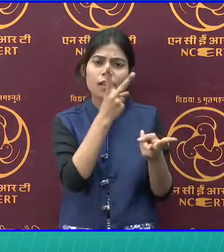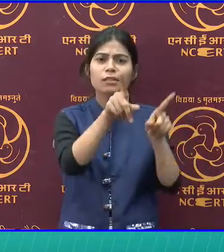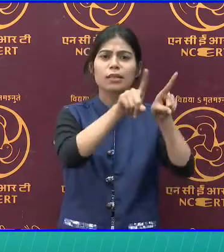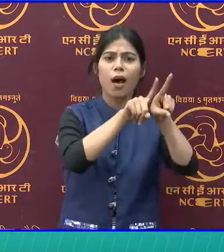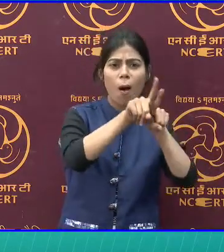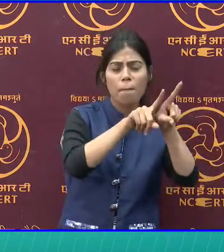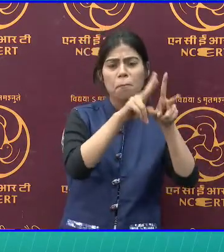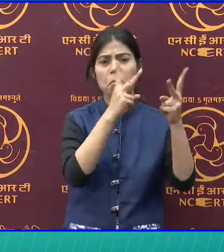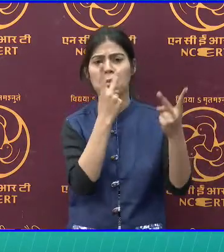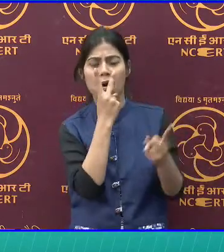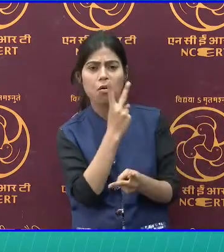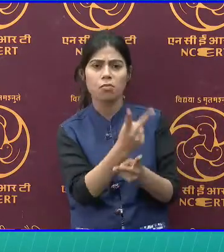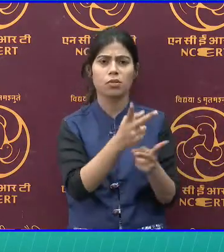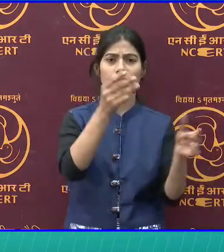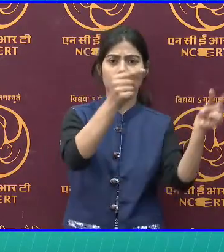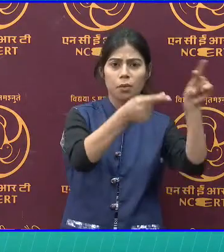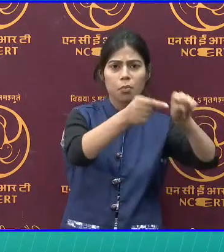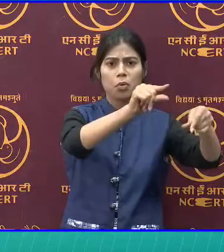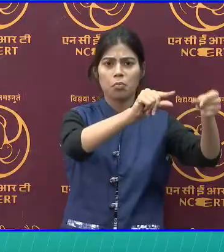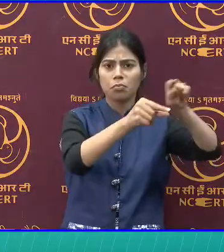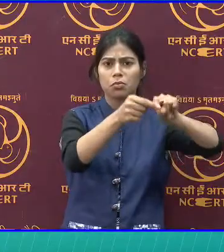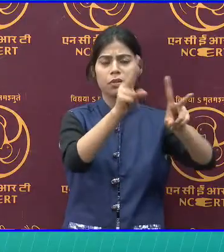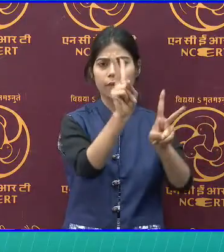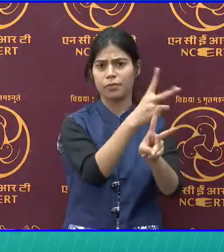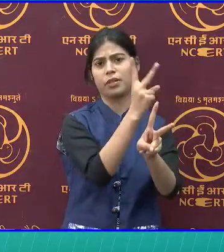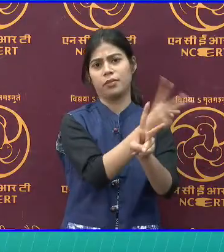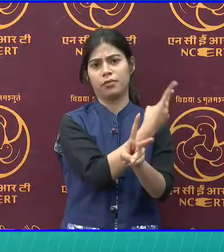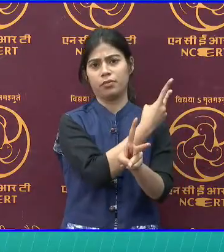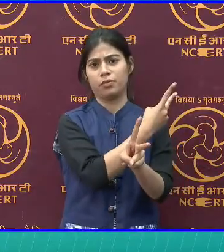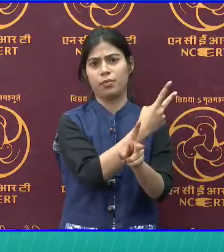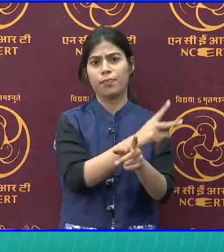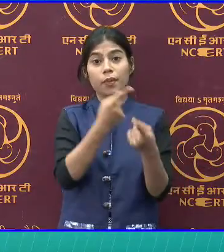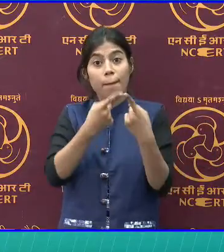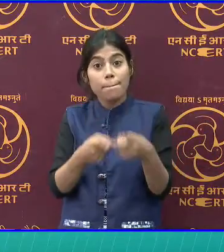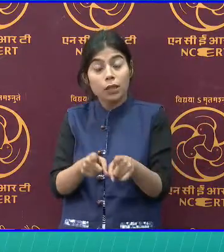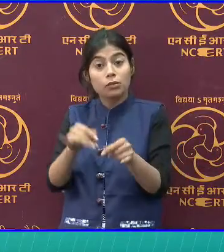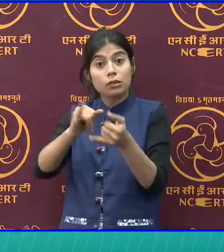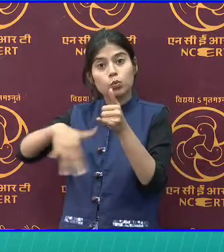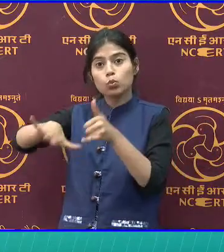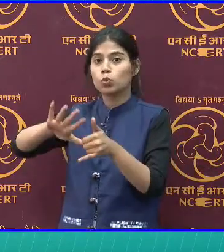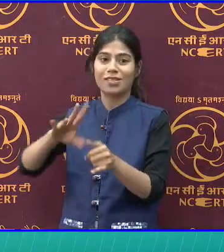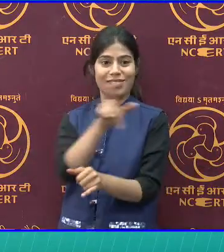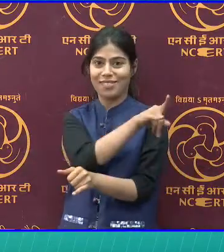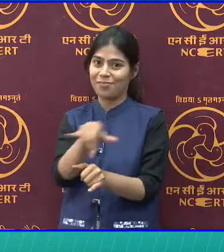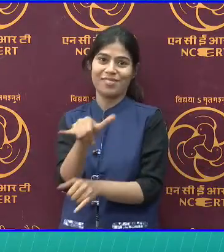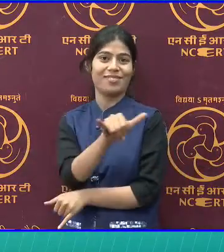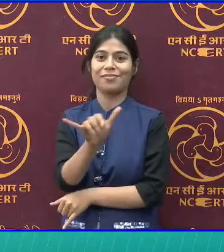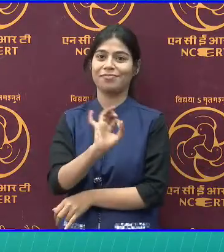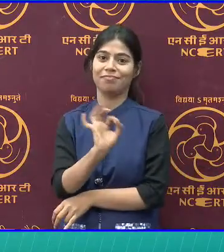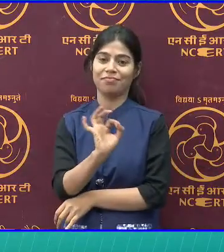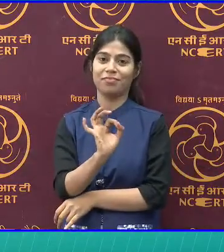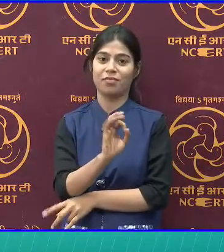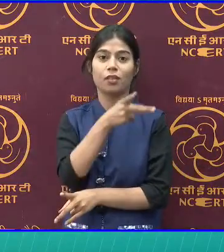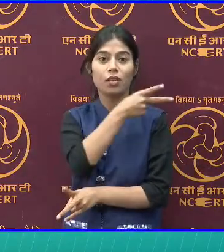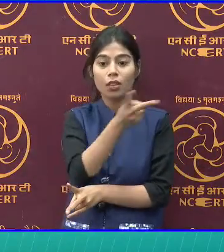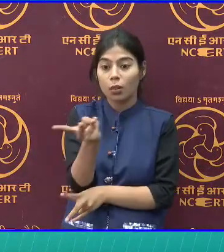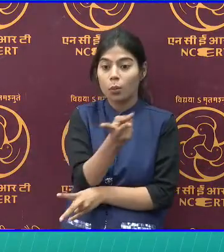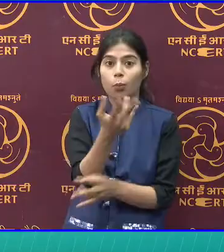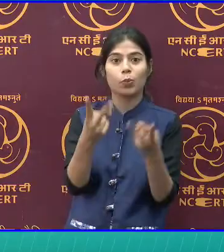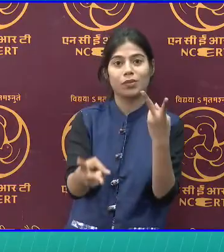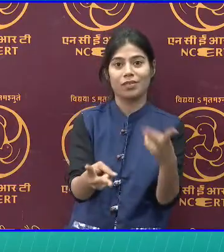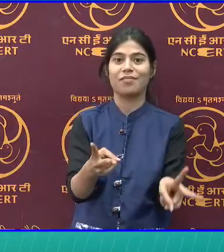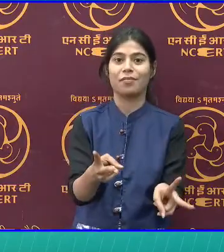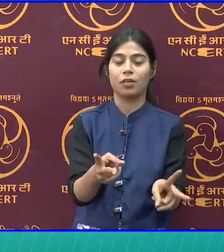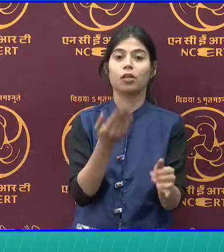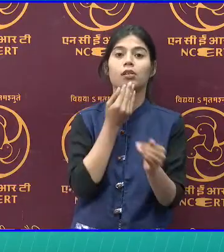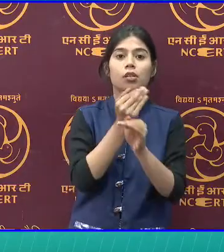examples, you can replicate the experiments actually, whereas in social science you cannot do that. So you have to observe. So major difference between the science and social science